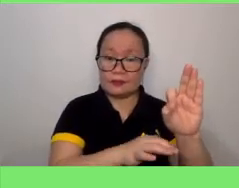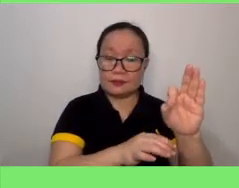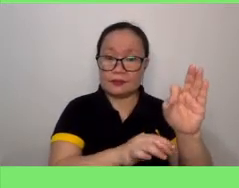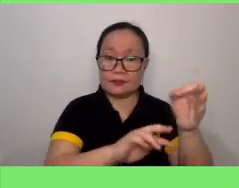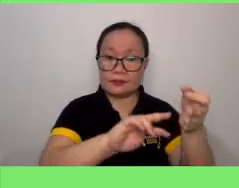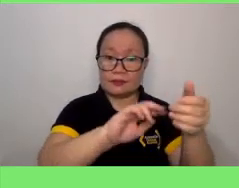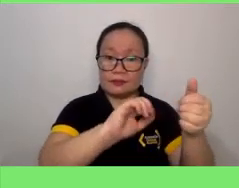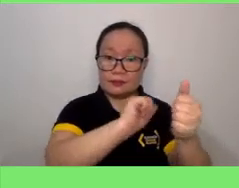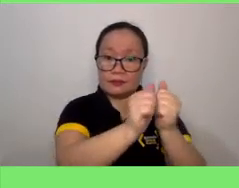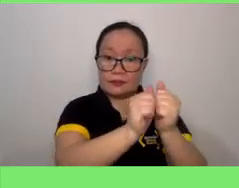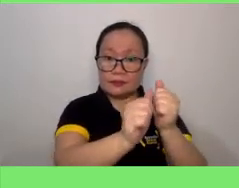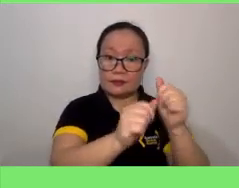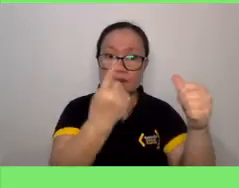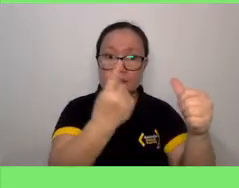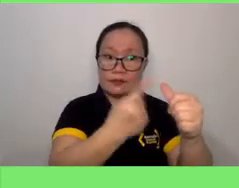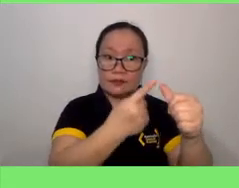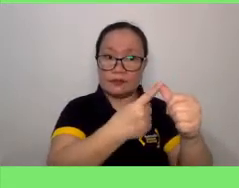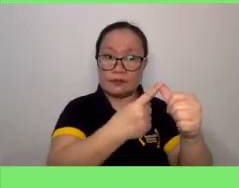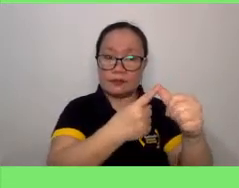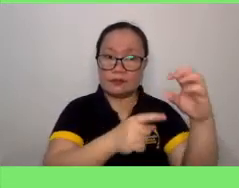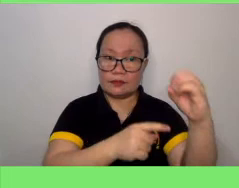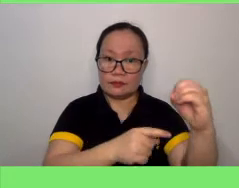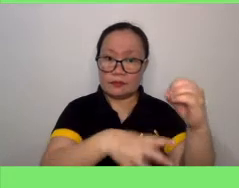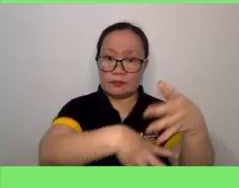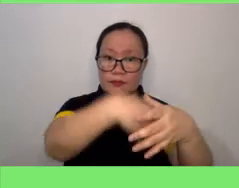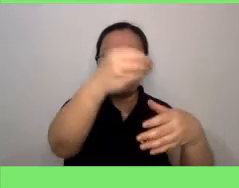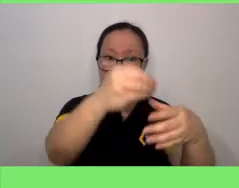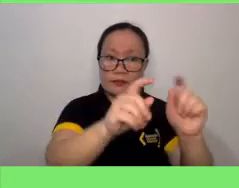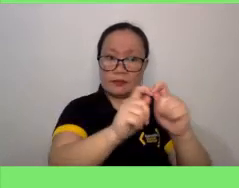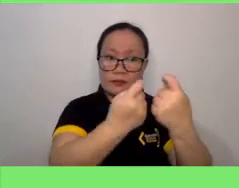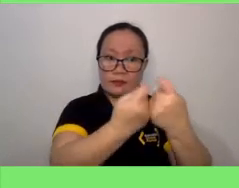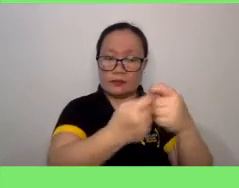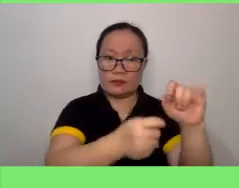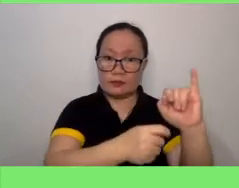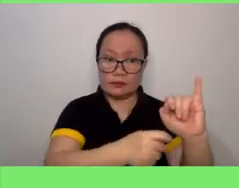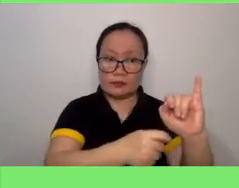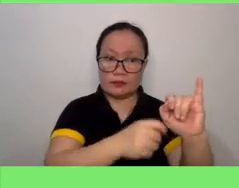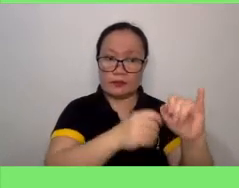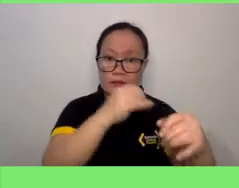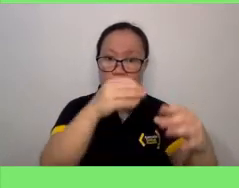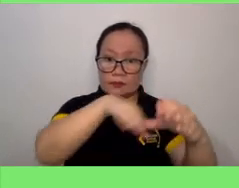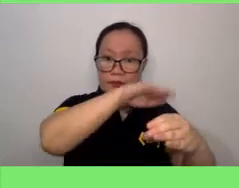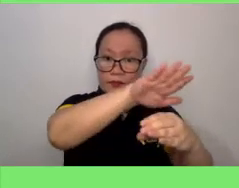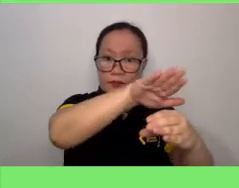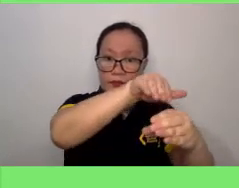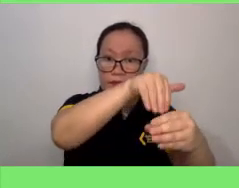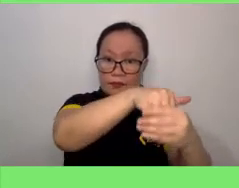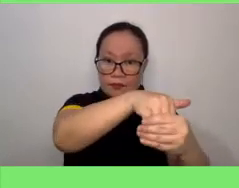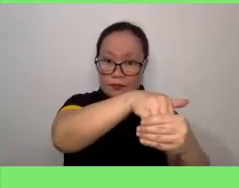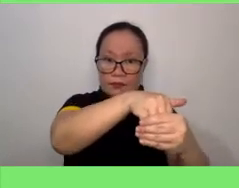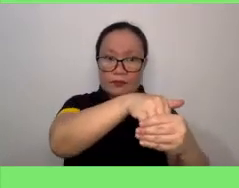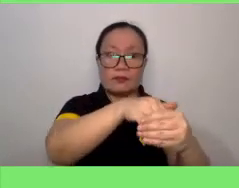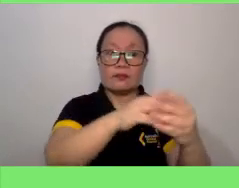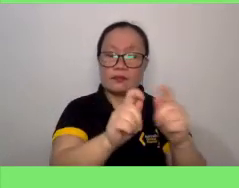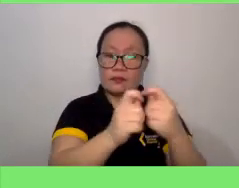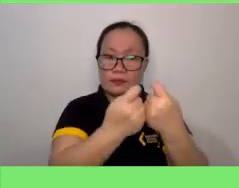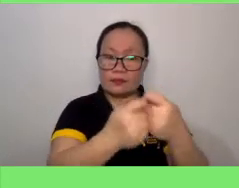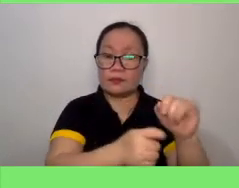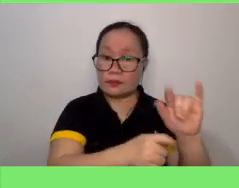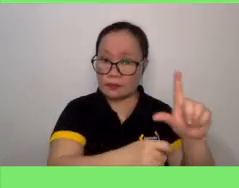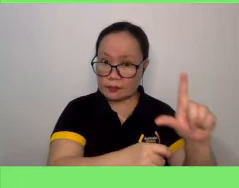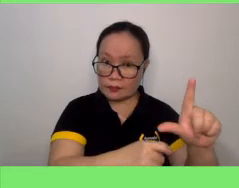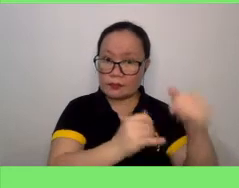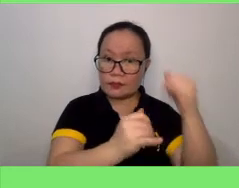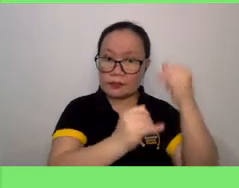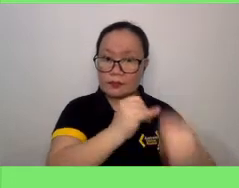first term, O for the outer term, I for inner term, L for last term. So, ito po ang ibig